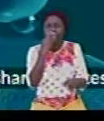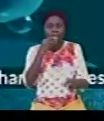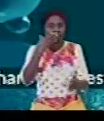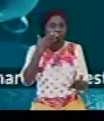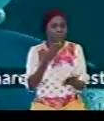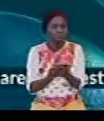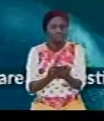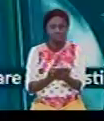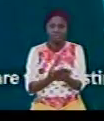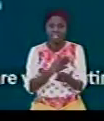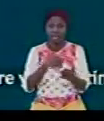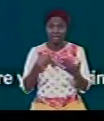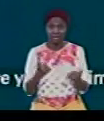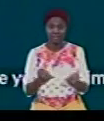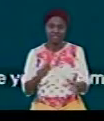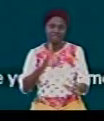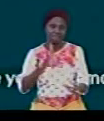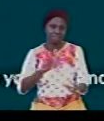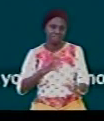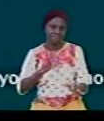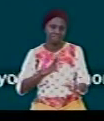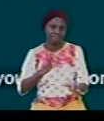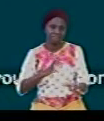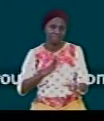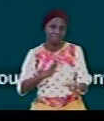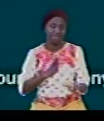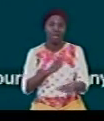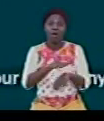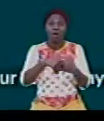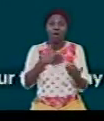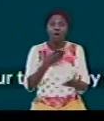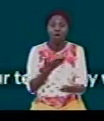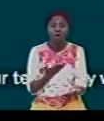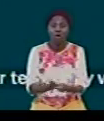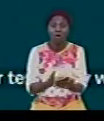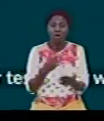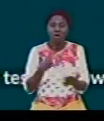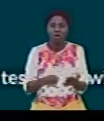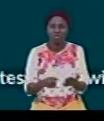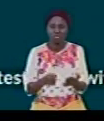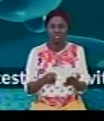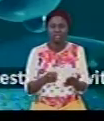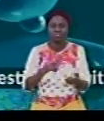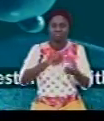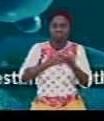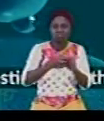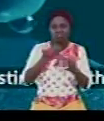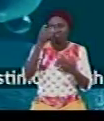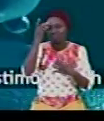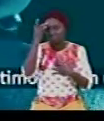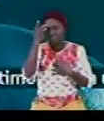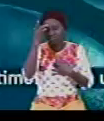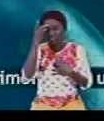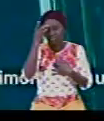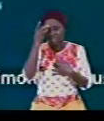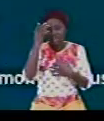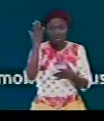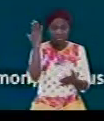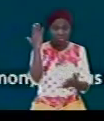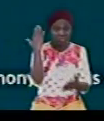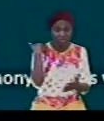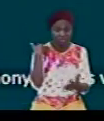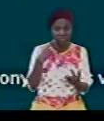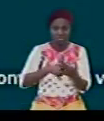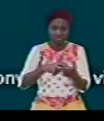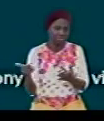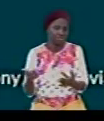he is fine. All the symptoms and the pains he used to feel have gone. This is just incredible. It is